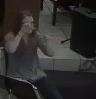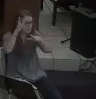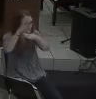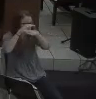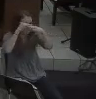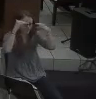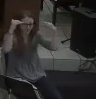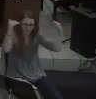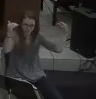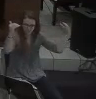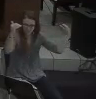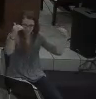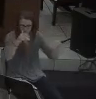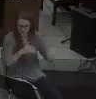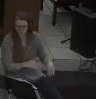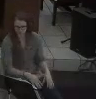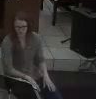heaven